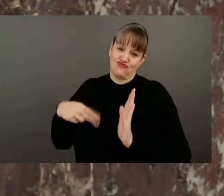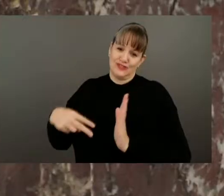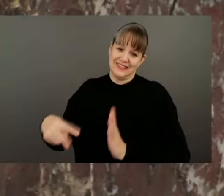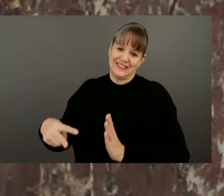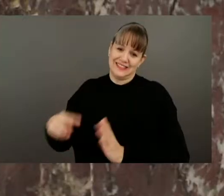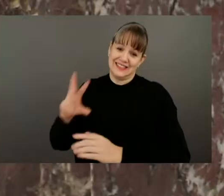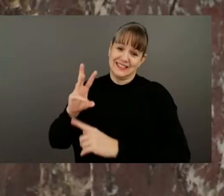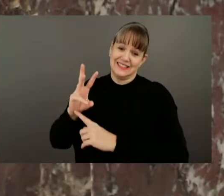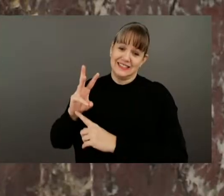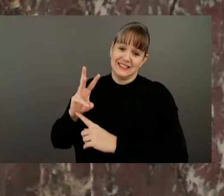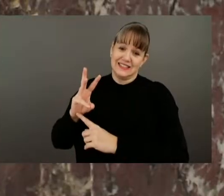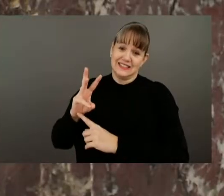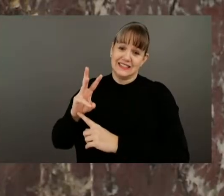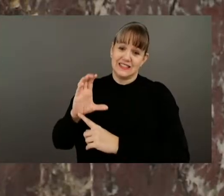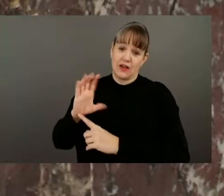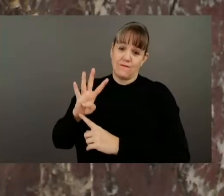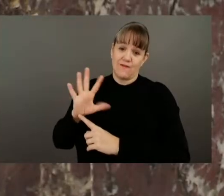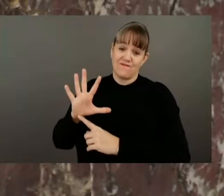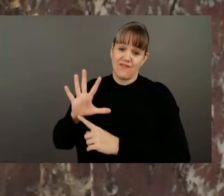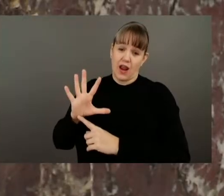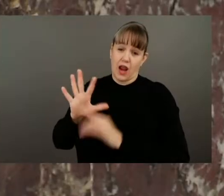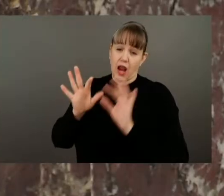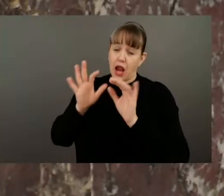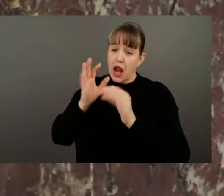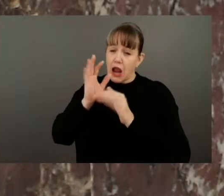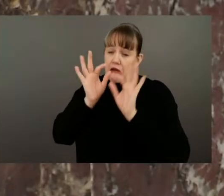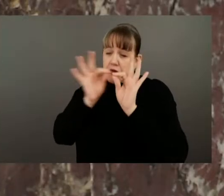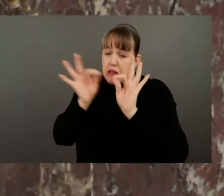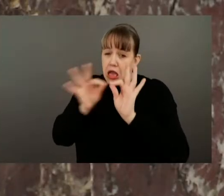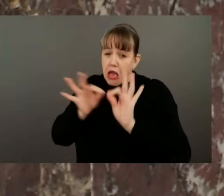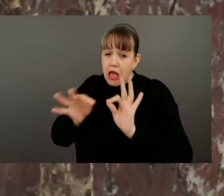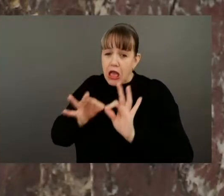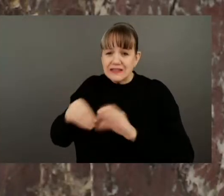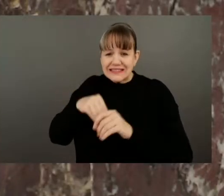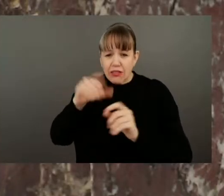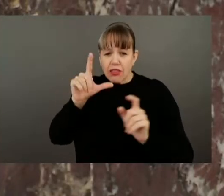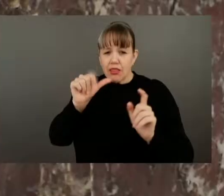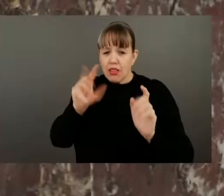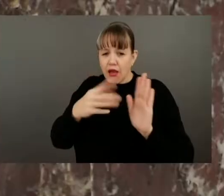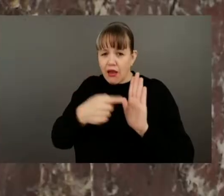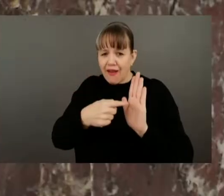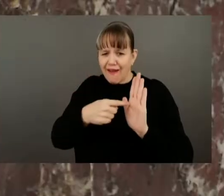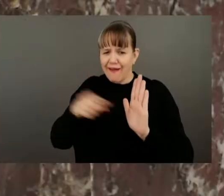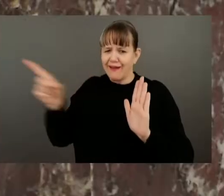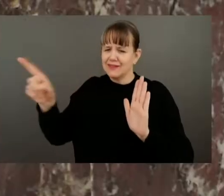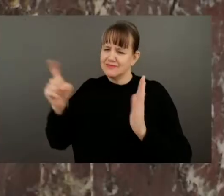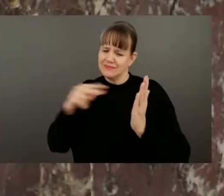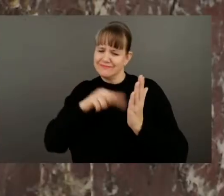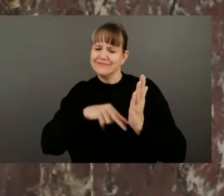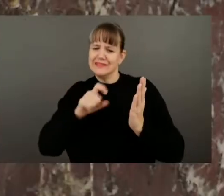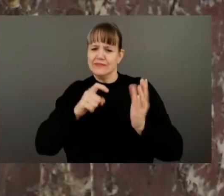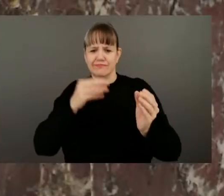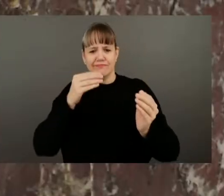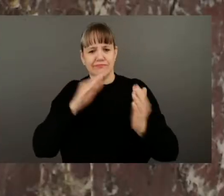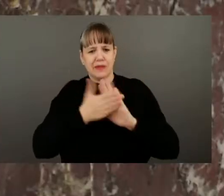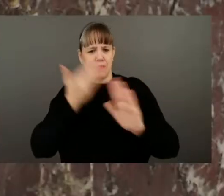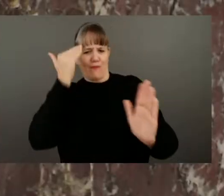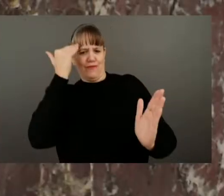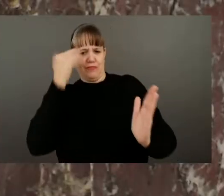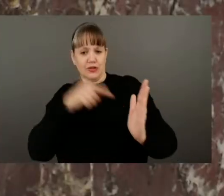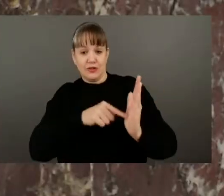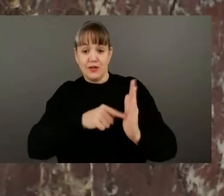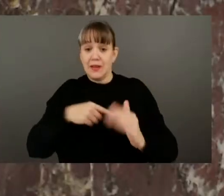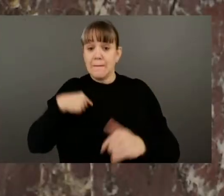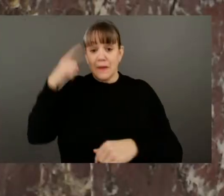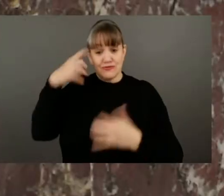this law so she can refamiliarize herself with it. But according to the Canadian Mental Health Association, 1 million